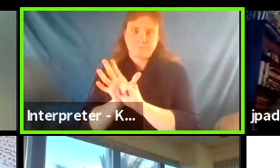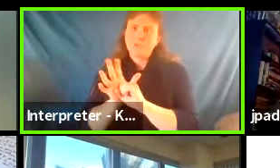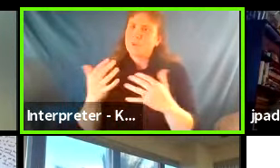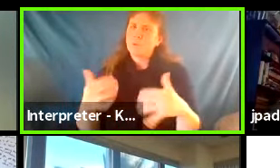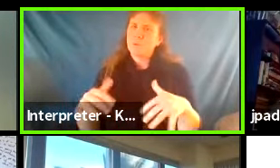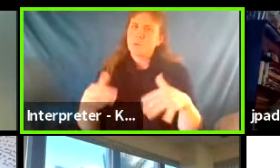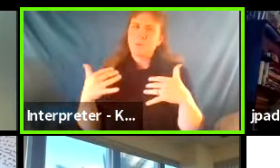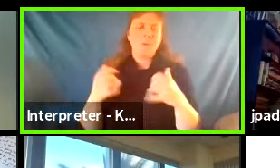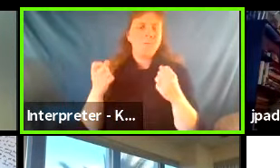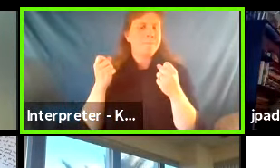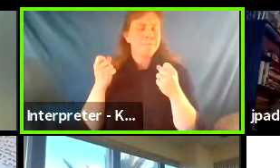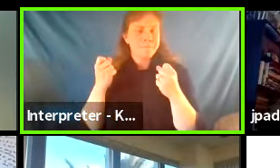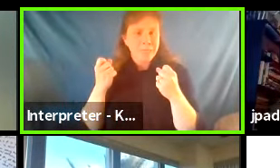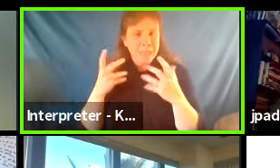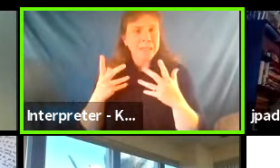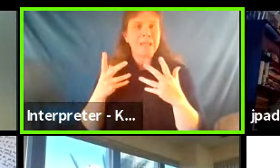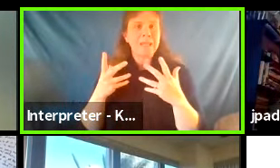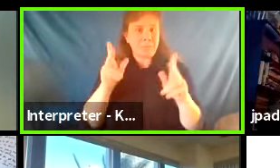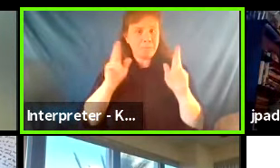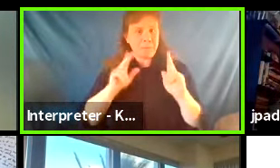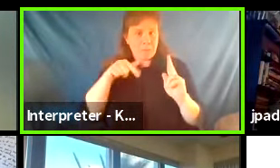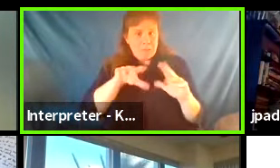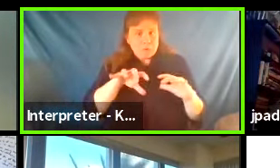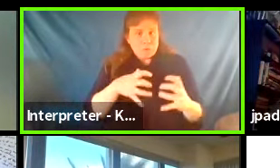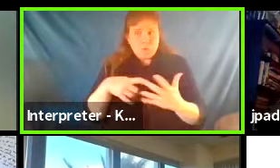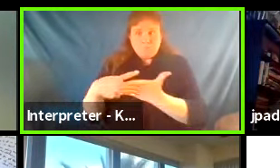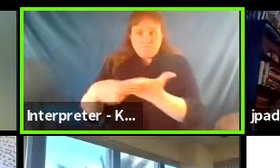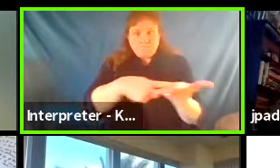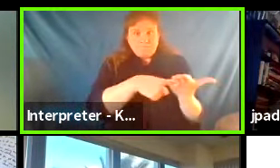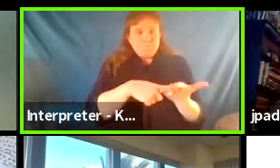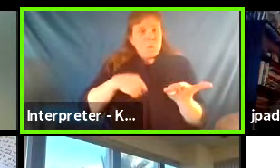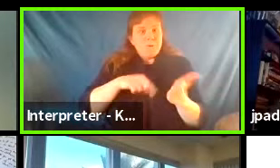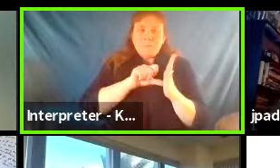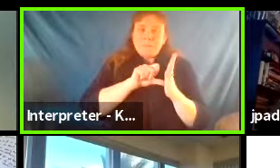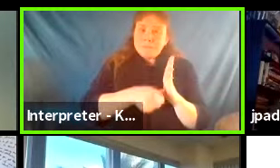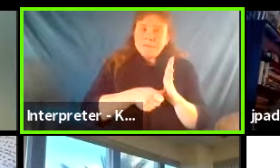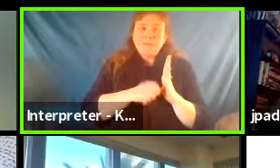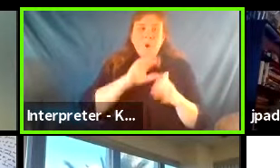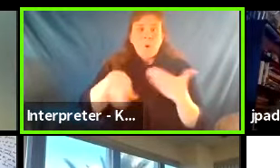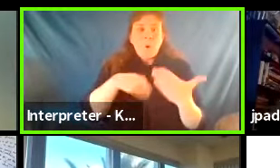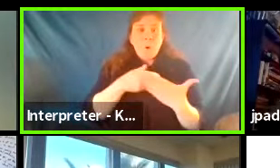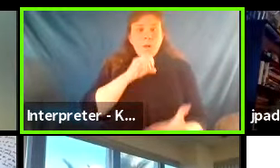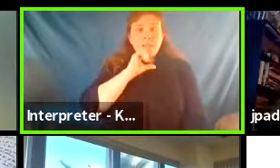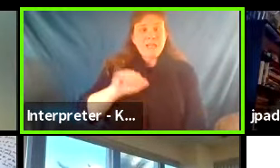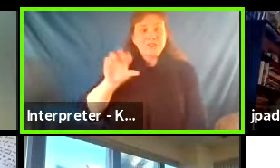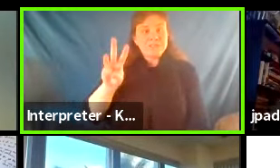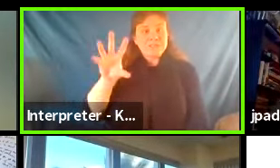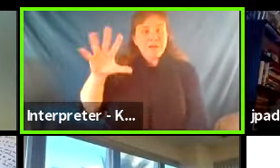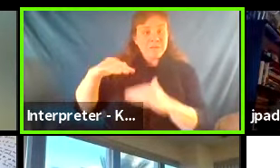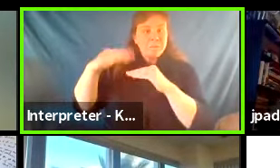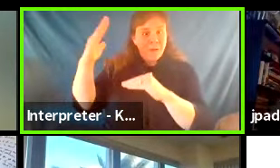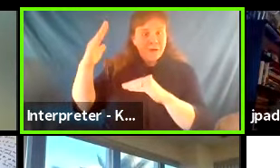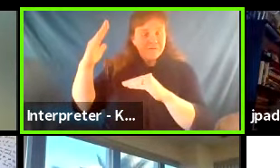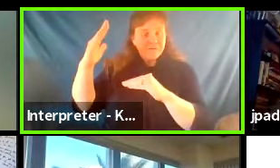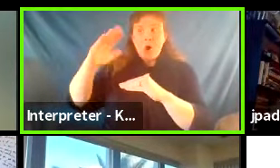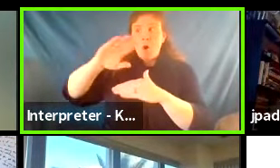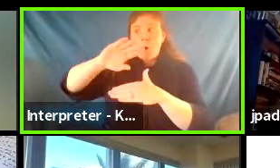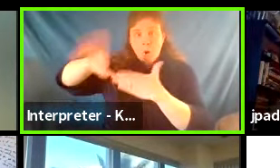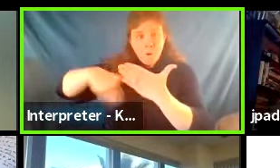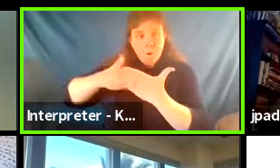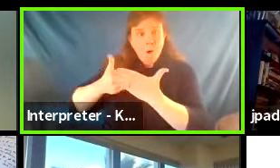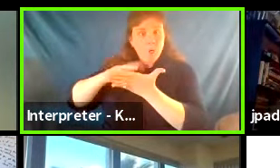previous meetings have emphasized that not all individuals who are 65 and over have the same level of vulnerability. And